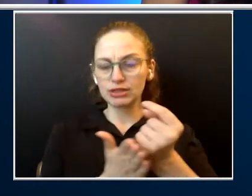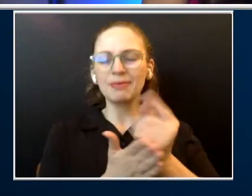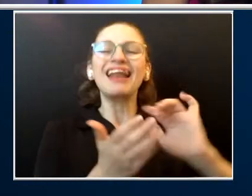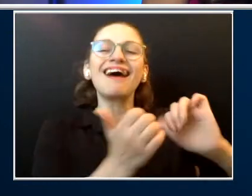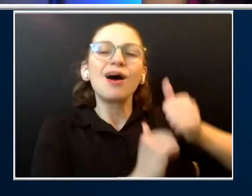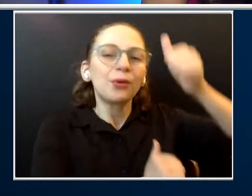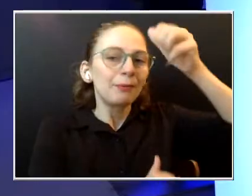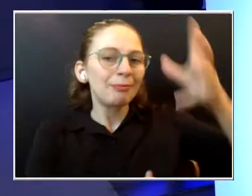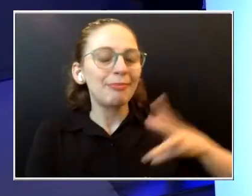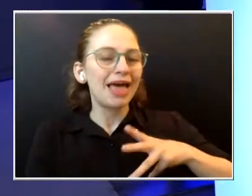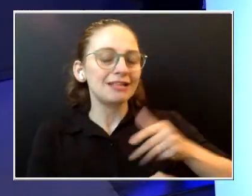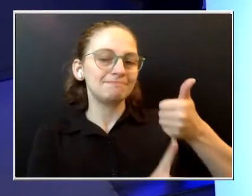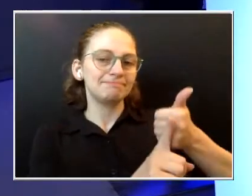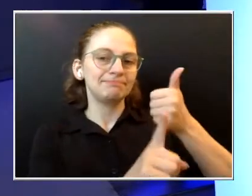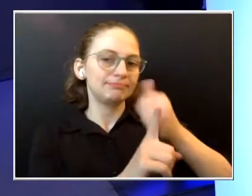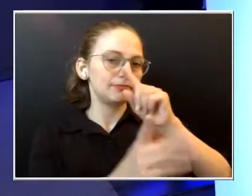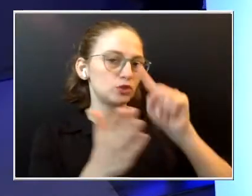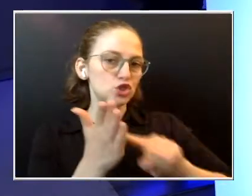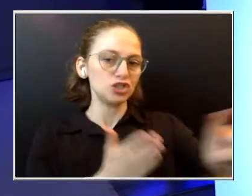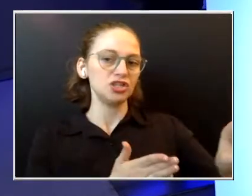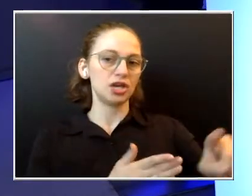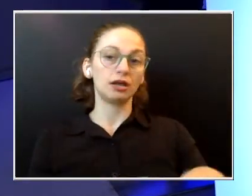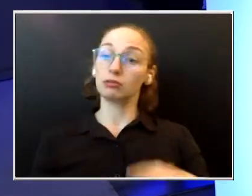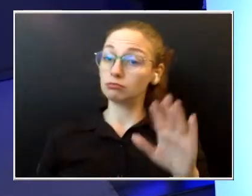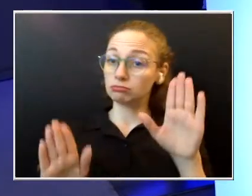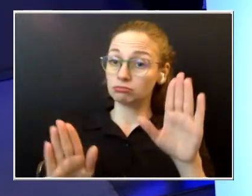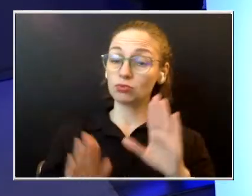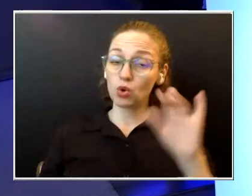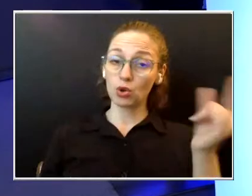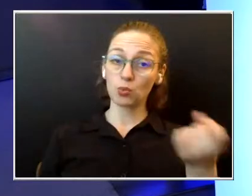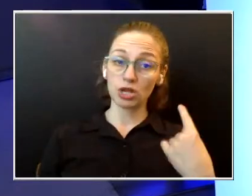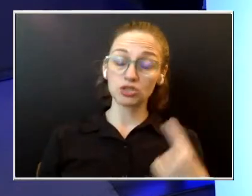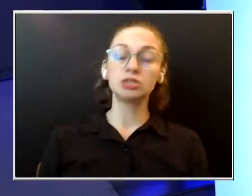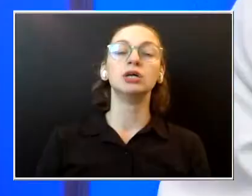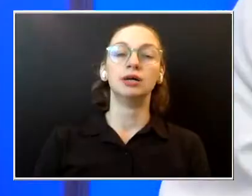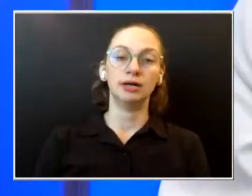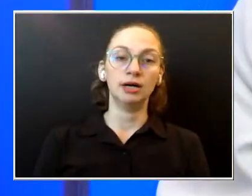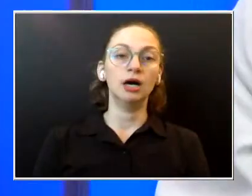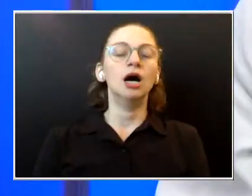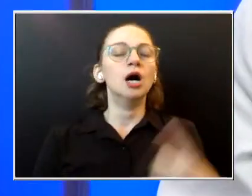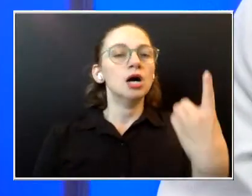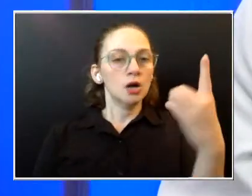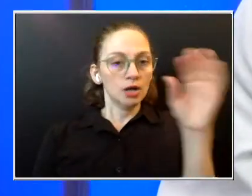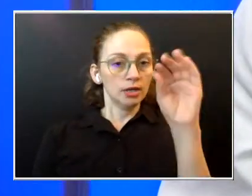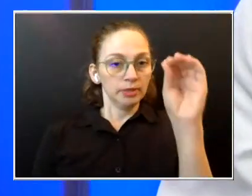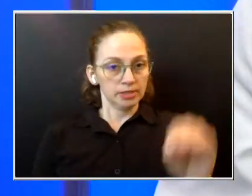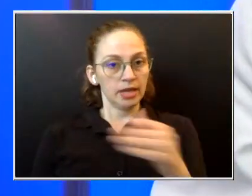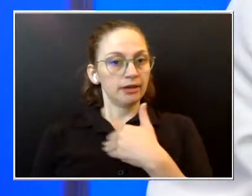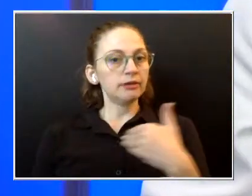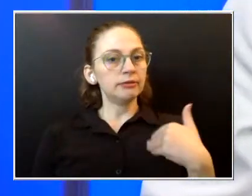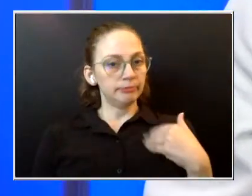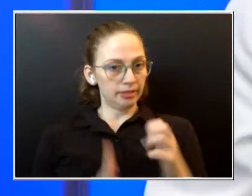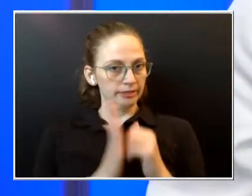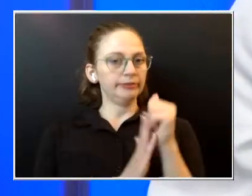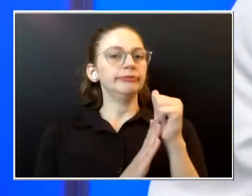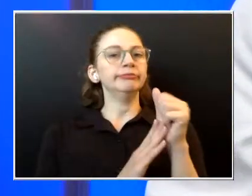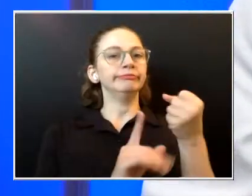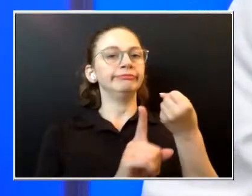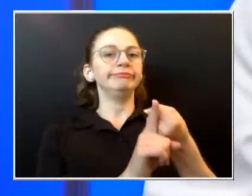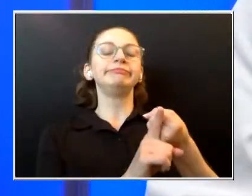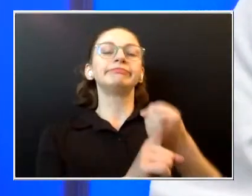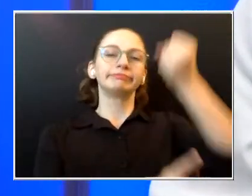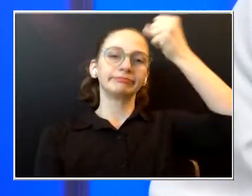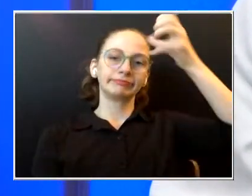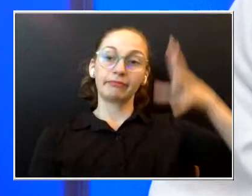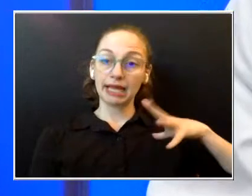great question, and we'll delve into that for a moment. Very good question. So 1% of breast cancers are in men. It is a disease that overwhelmingly affects women, but